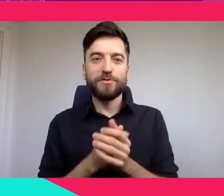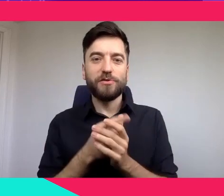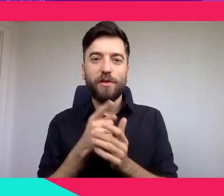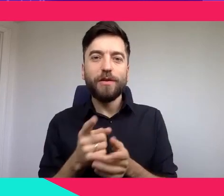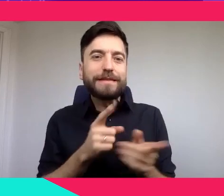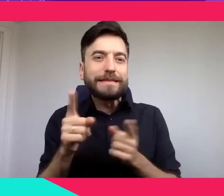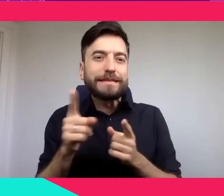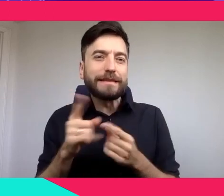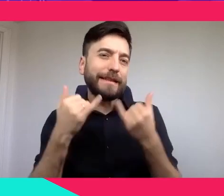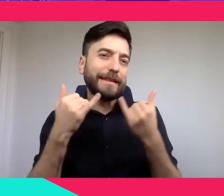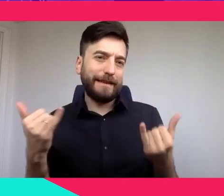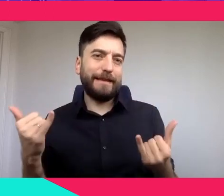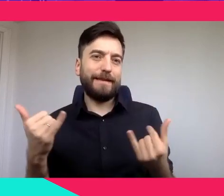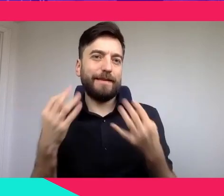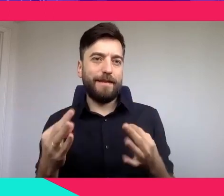now